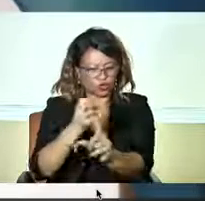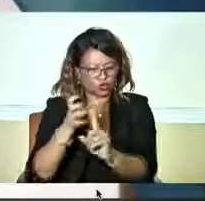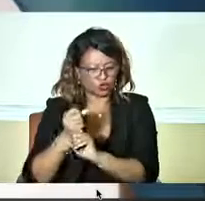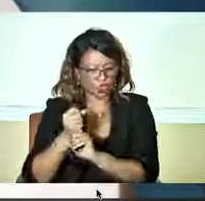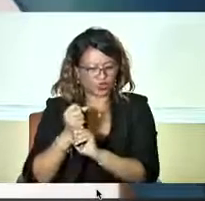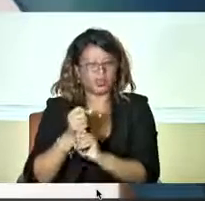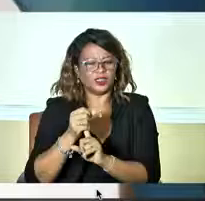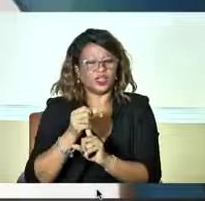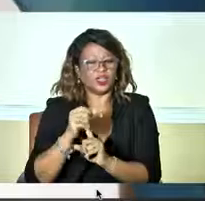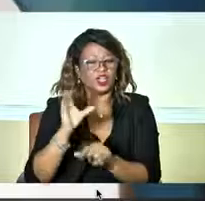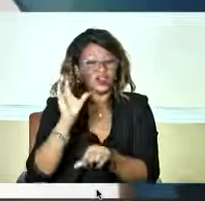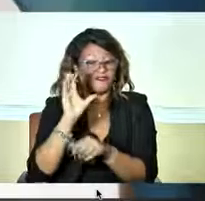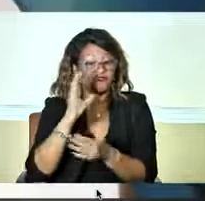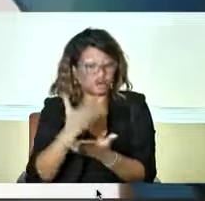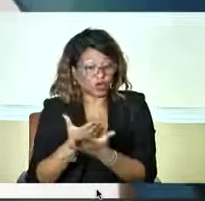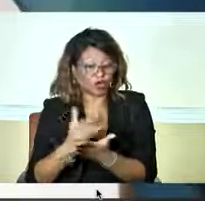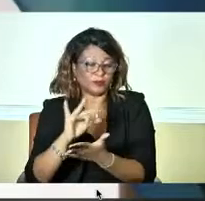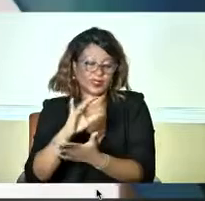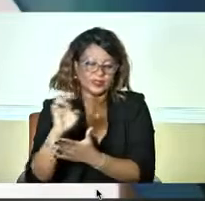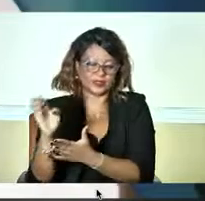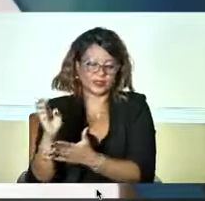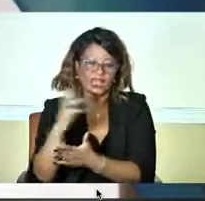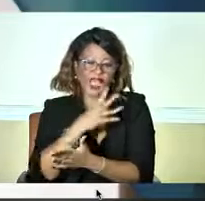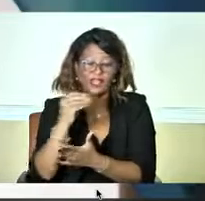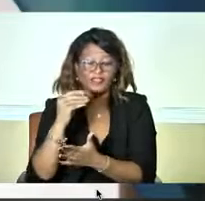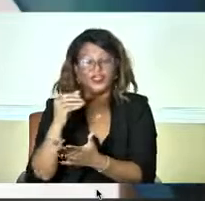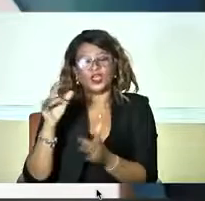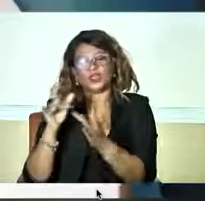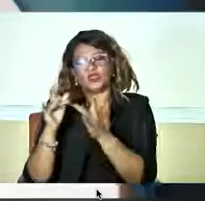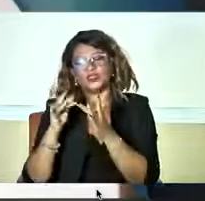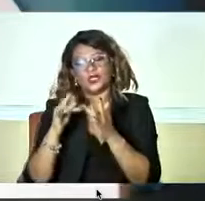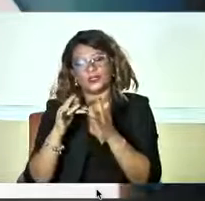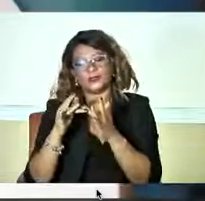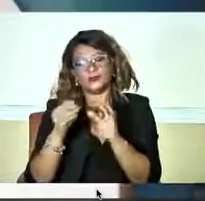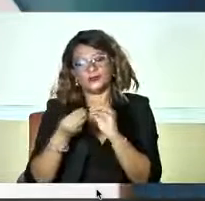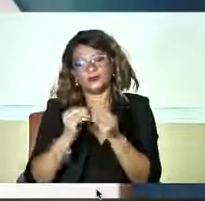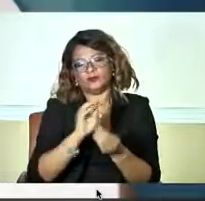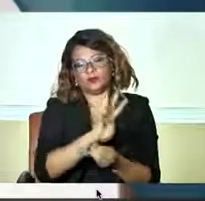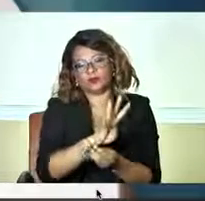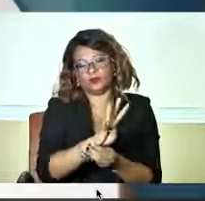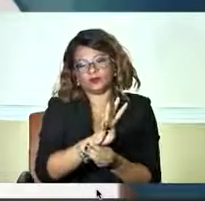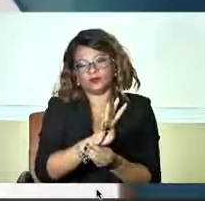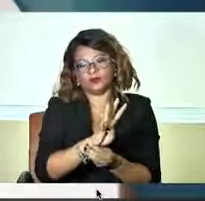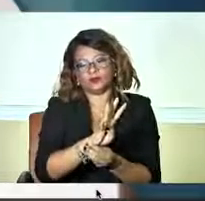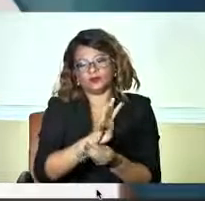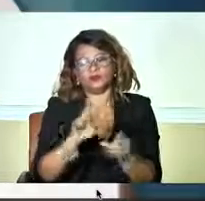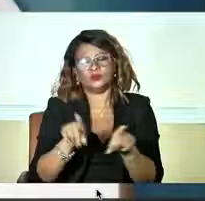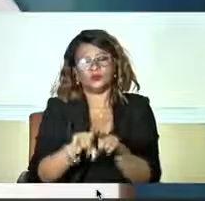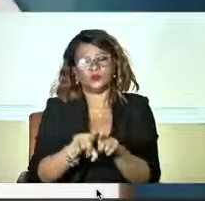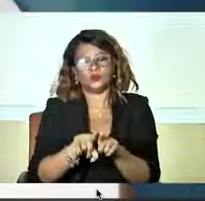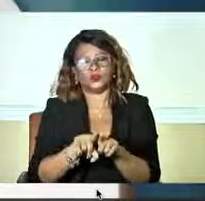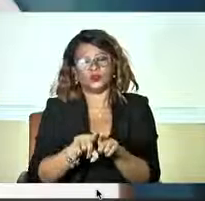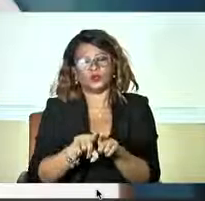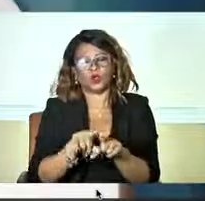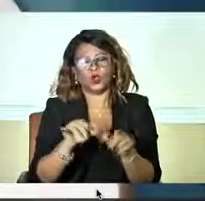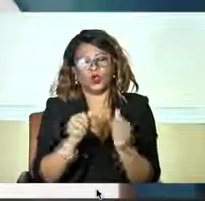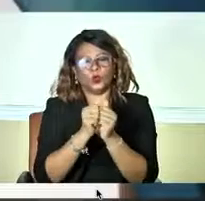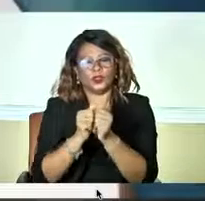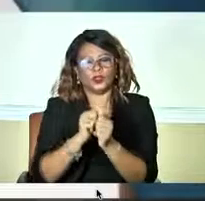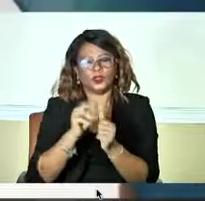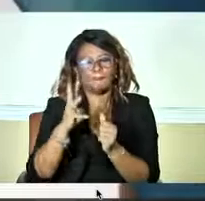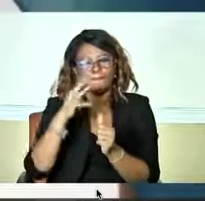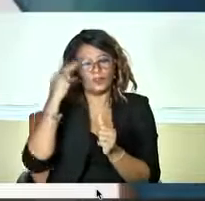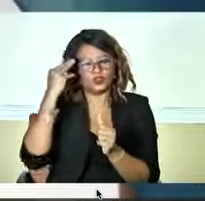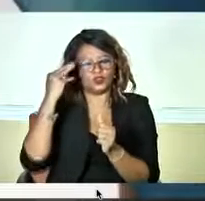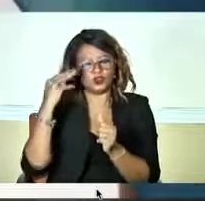confirmed cases and their contacts. 4, DTAD partnered with the Ministry of